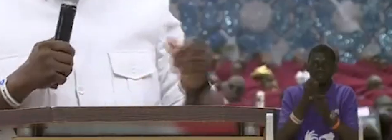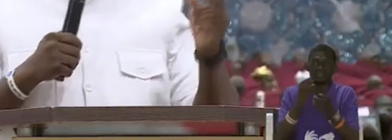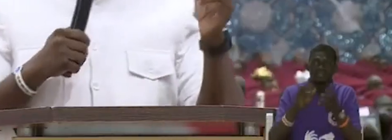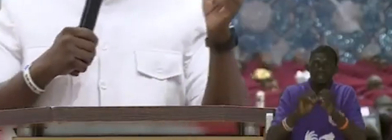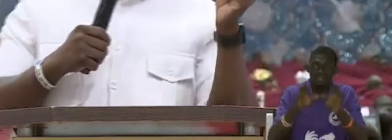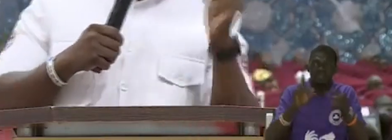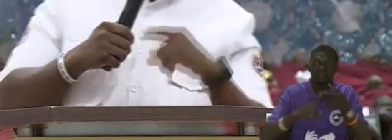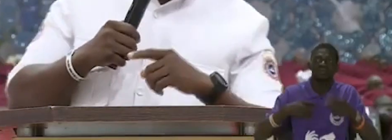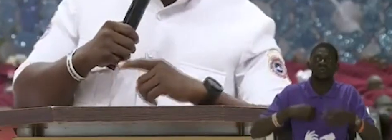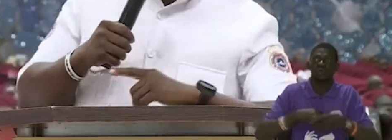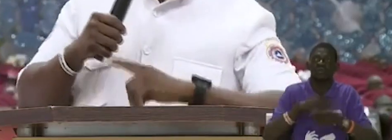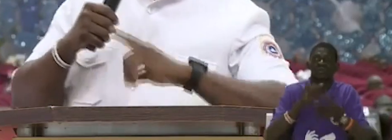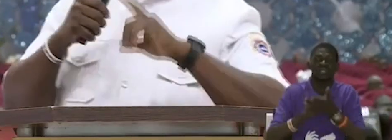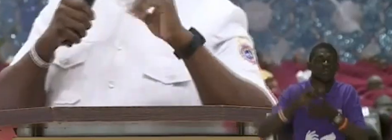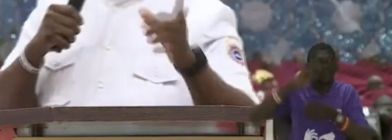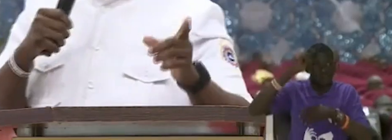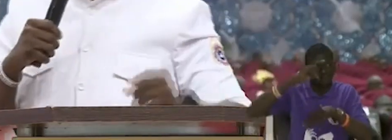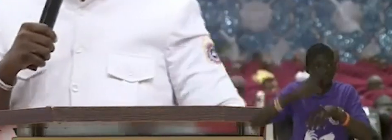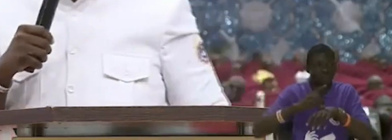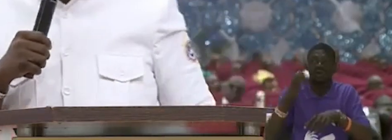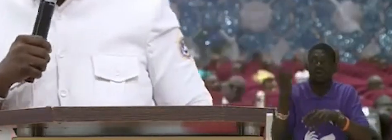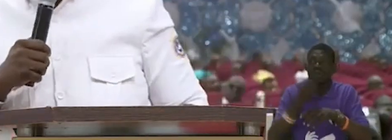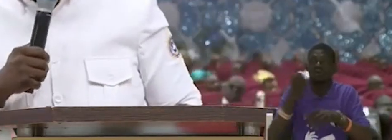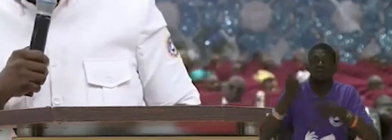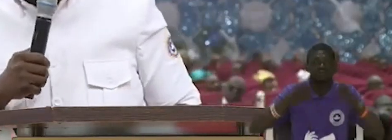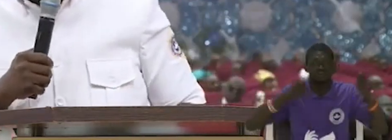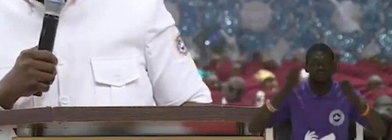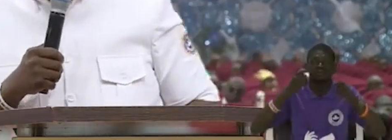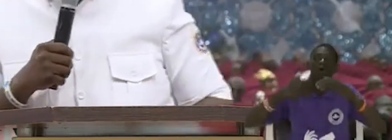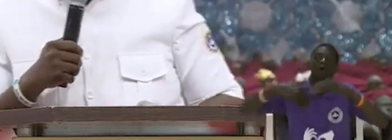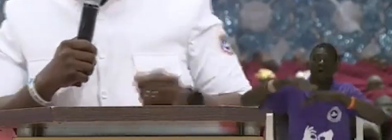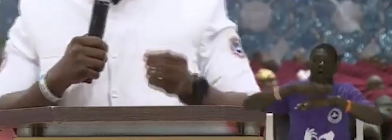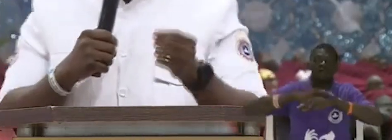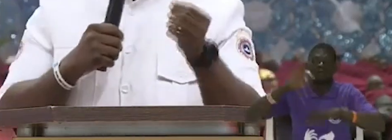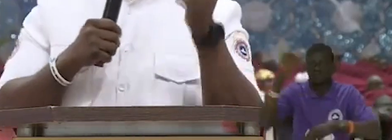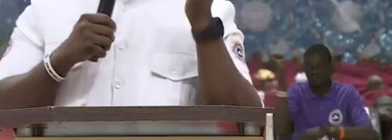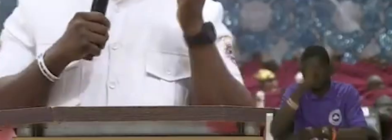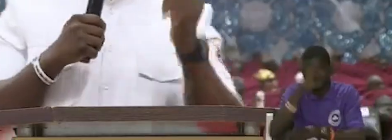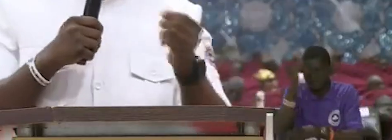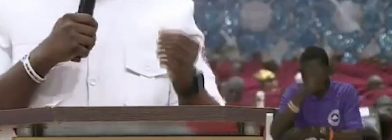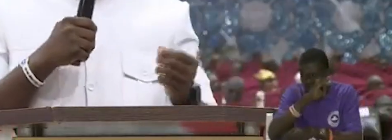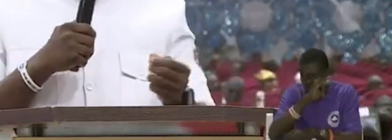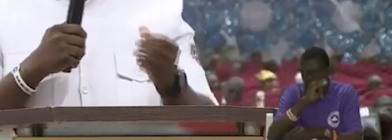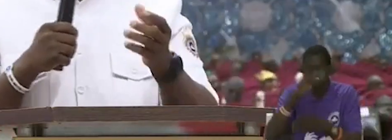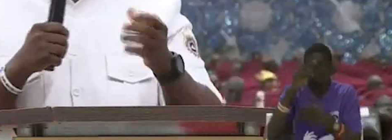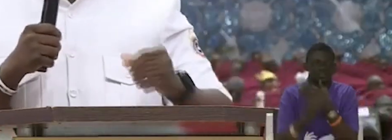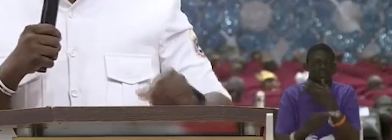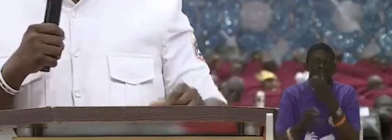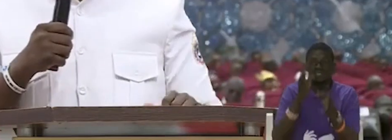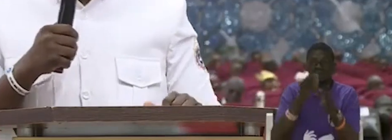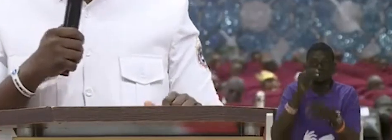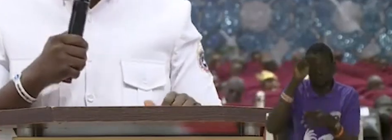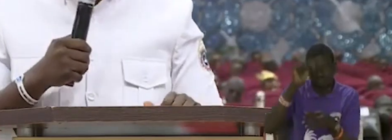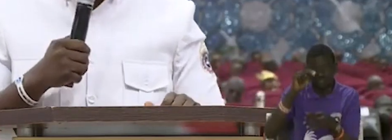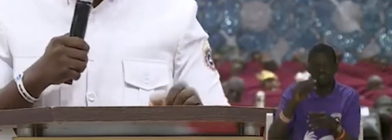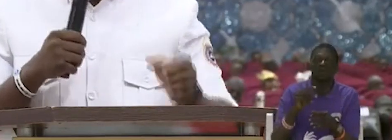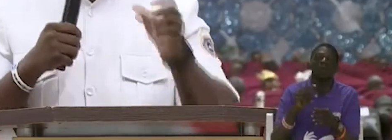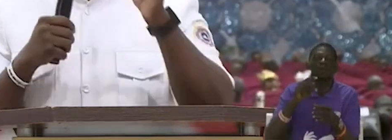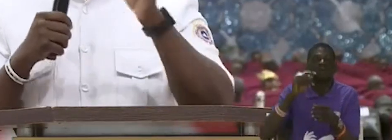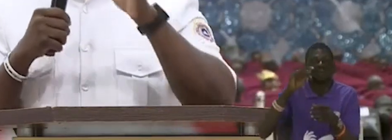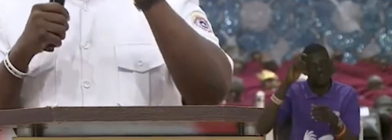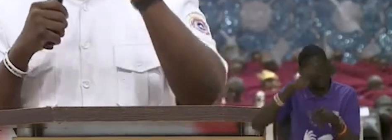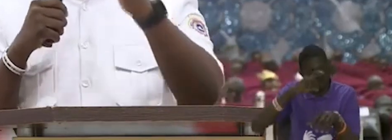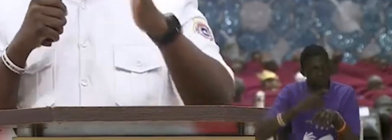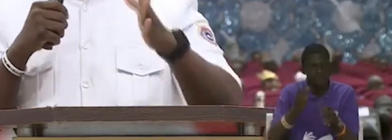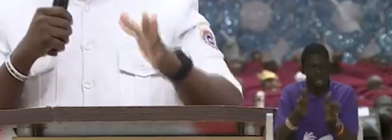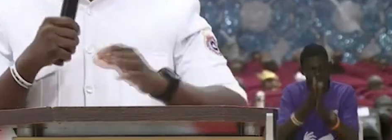that that wisdom would always rule over foolishness. Because if you need wisdom, you can always ask God for wisdom. The